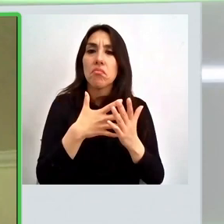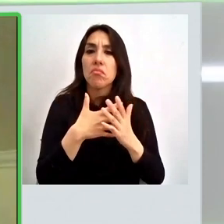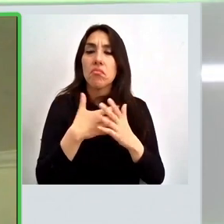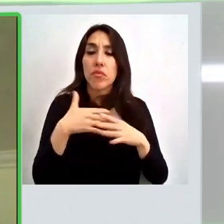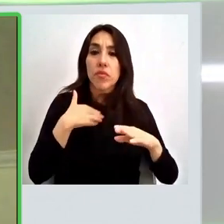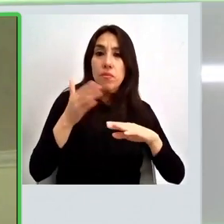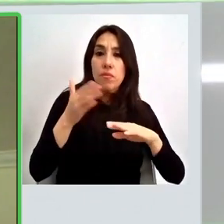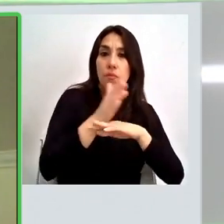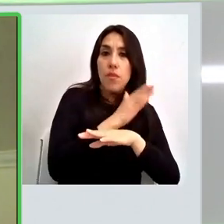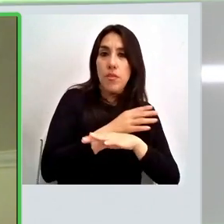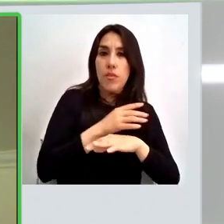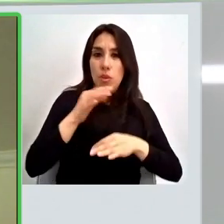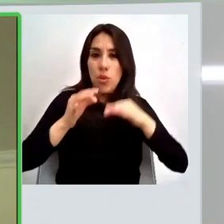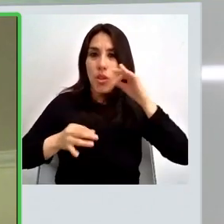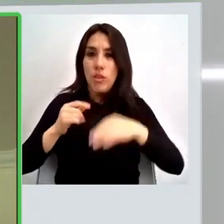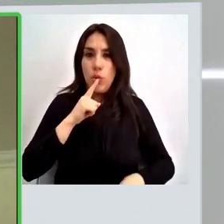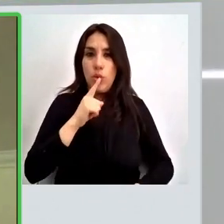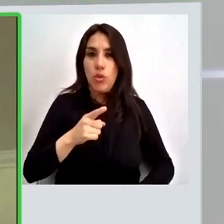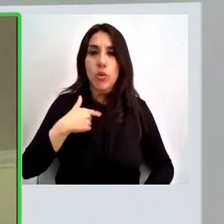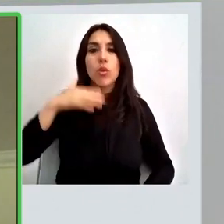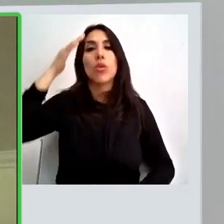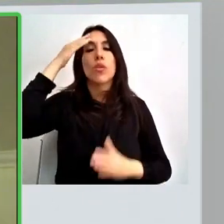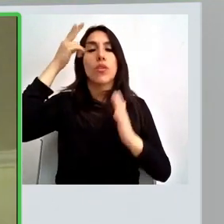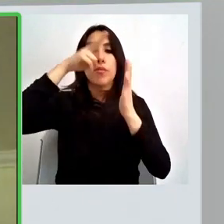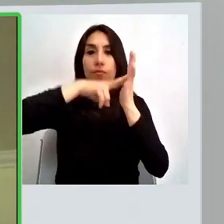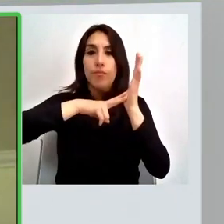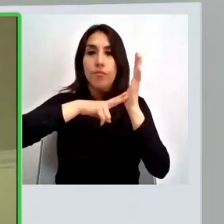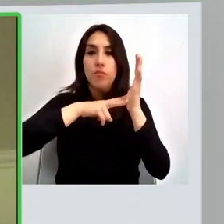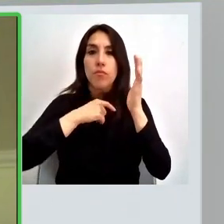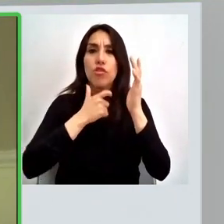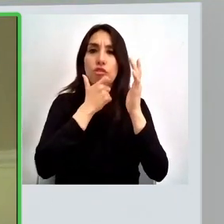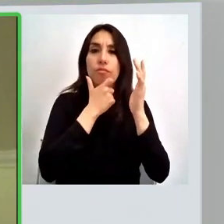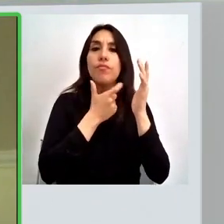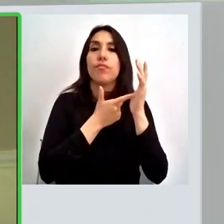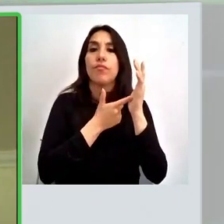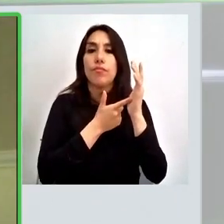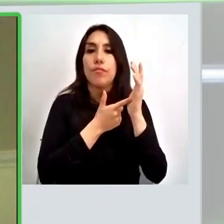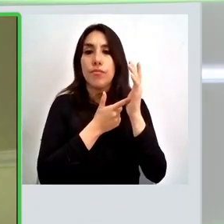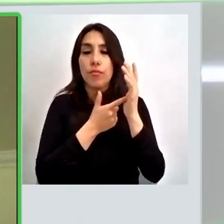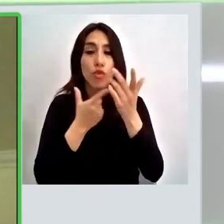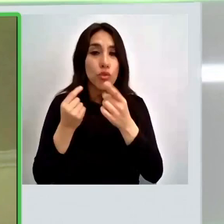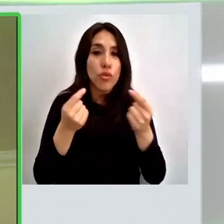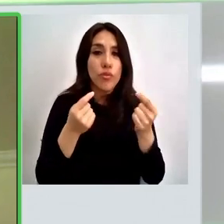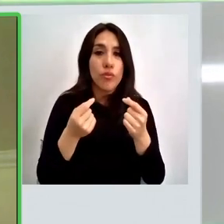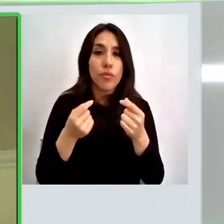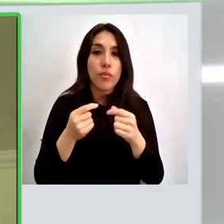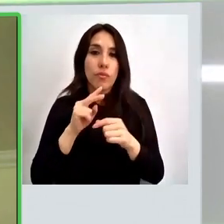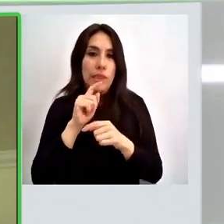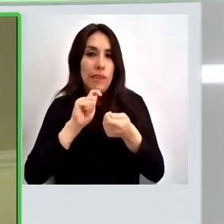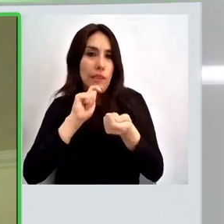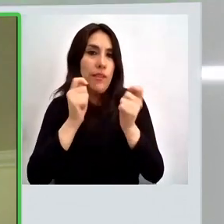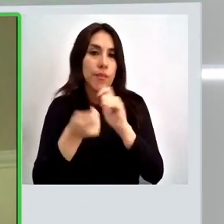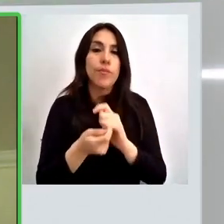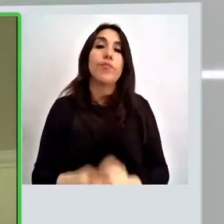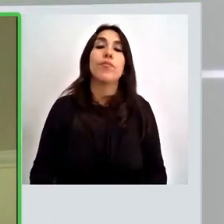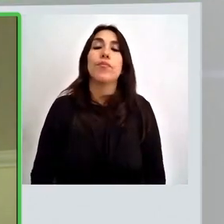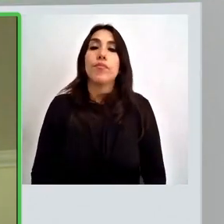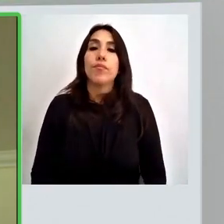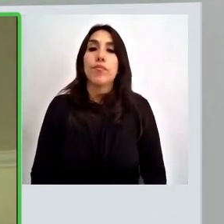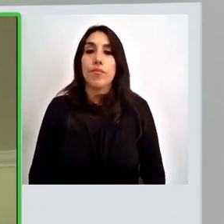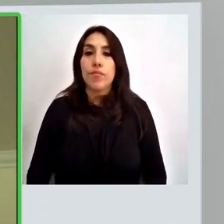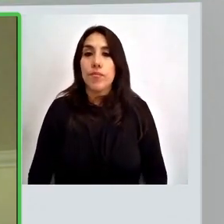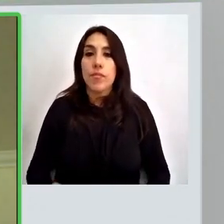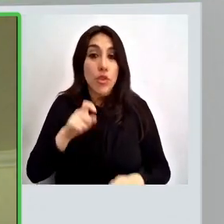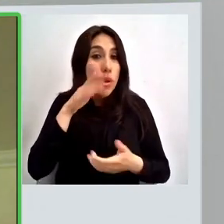think the most important thing is for the disability community, persons with disabilities, to be educated